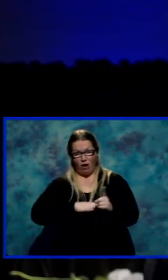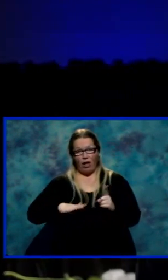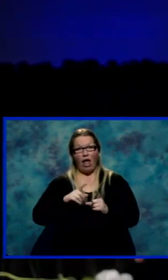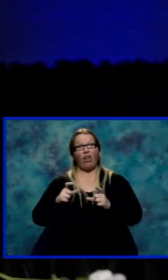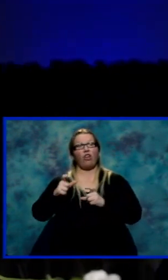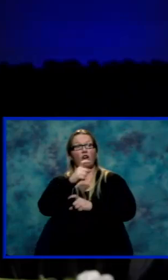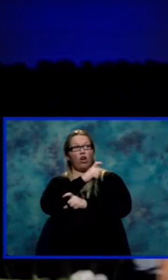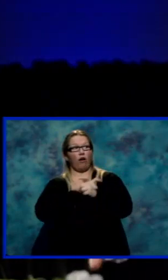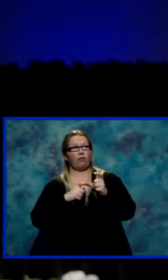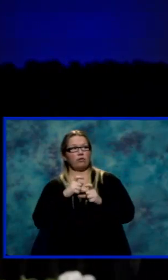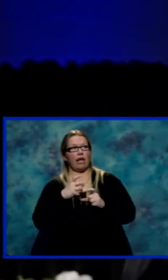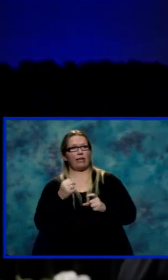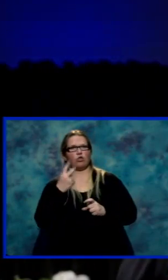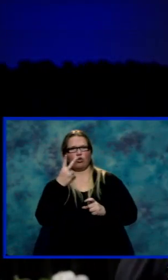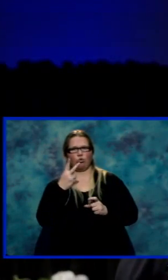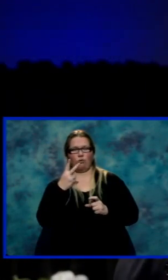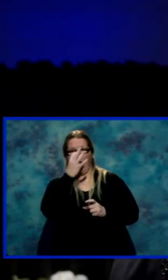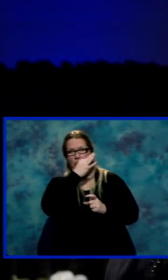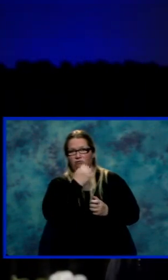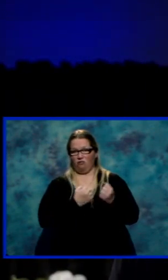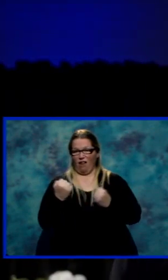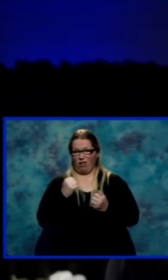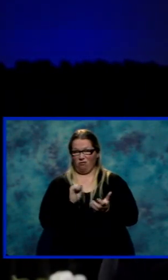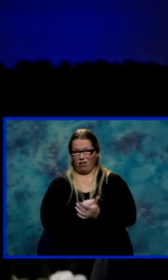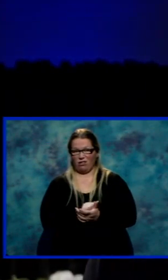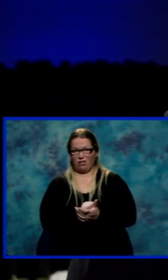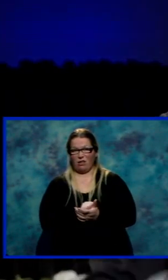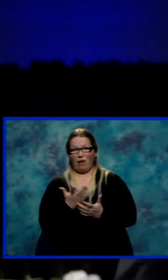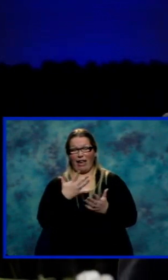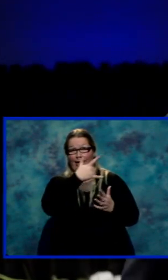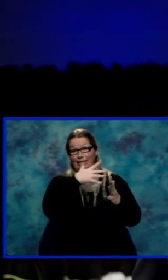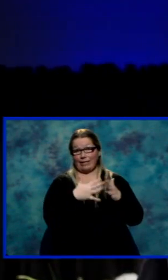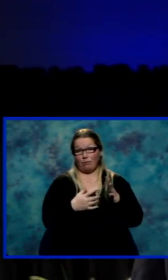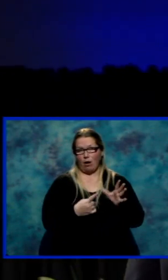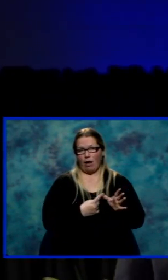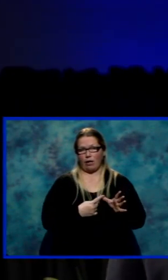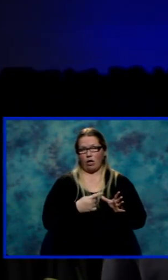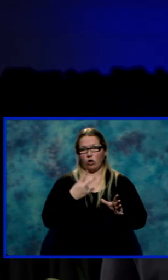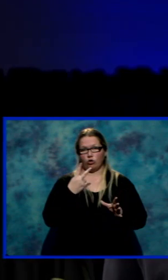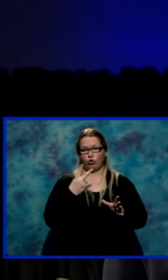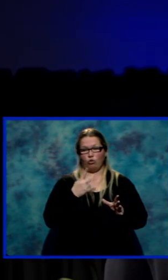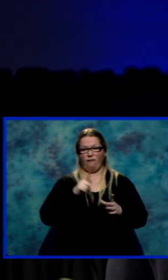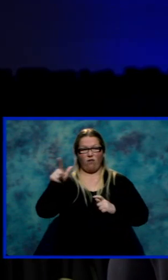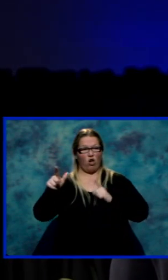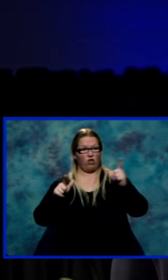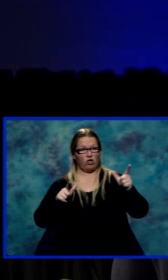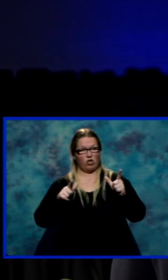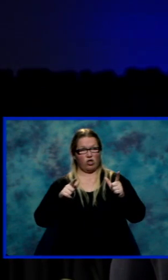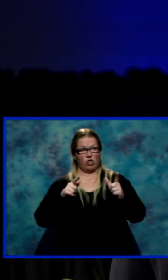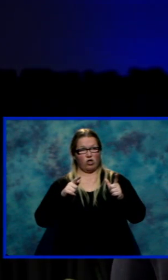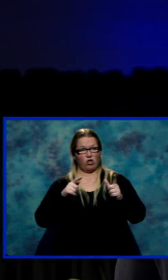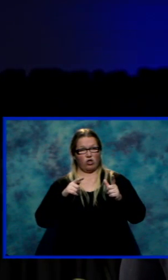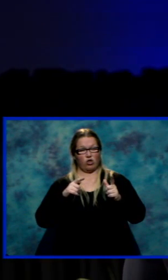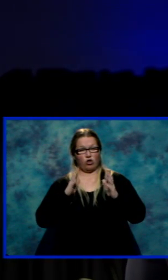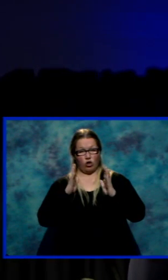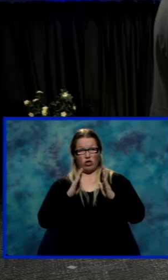encapsulates about 2 hours of driving, doesn't it? Mm. Whereas in WA, the two furthest churches are 38 hours